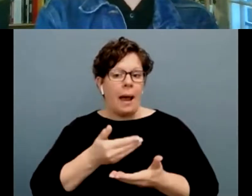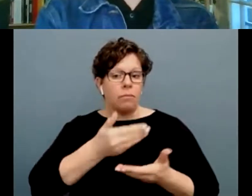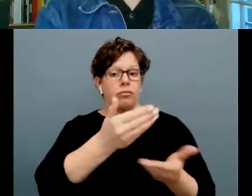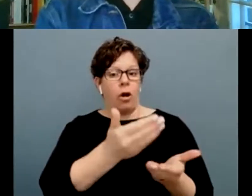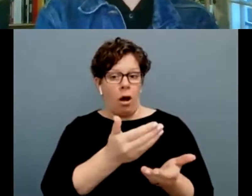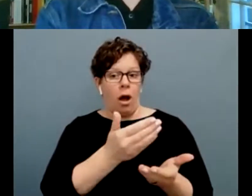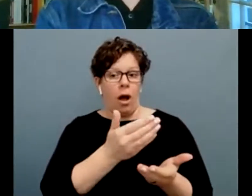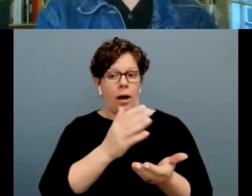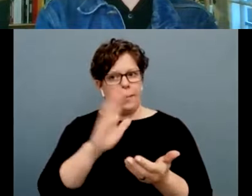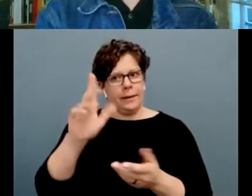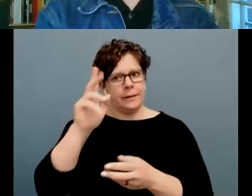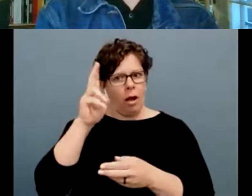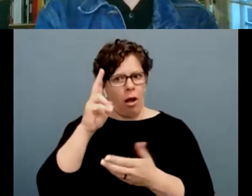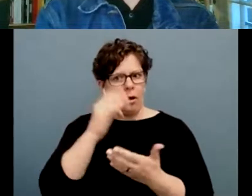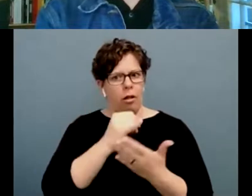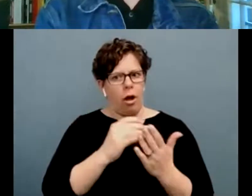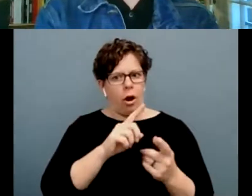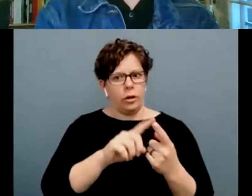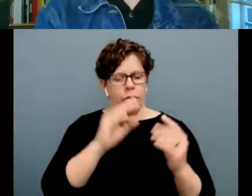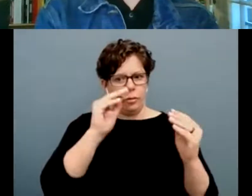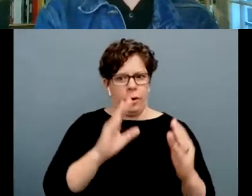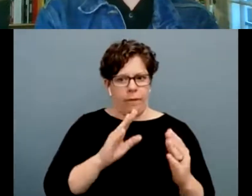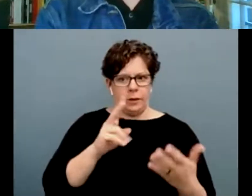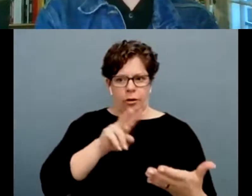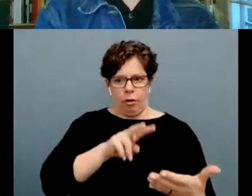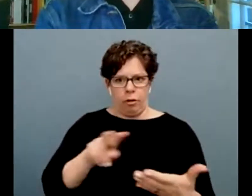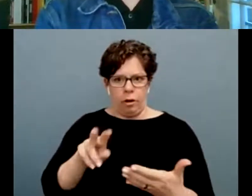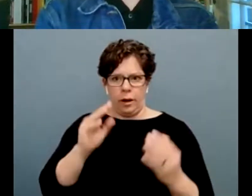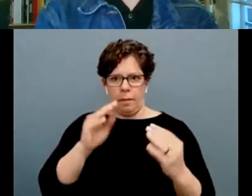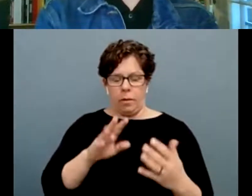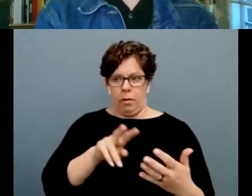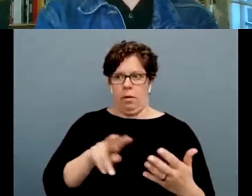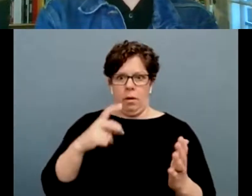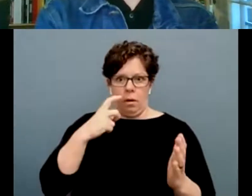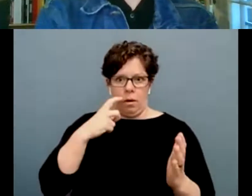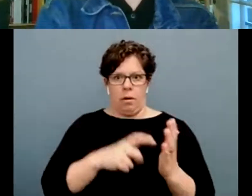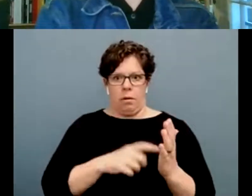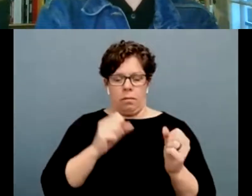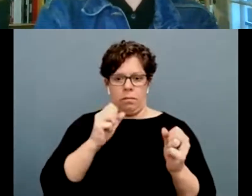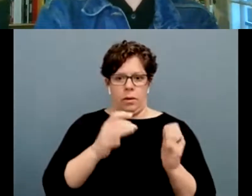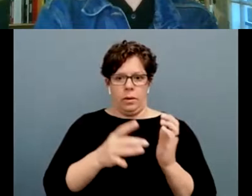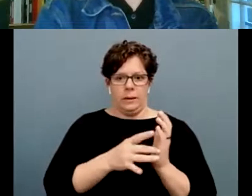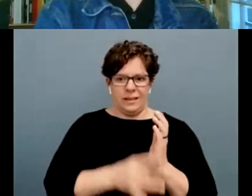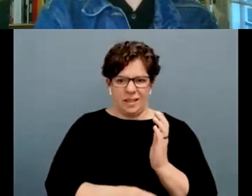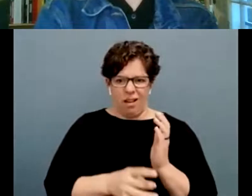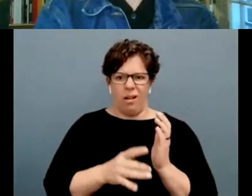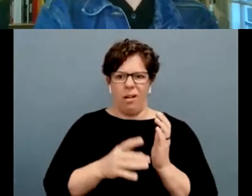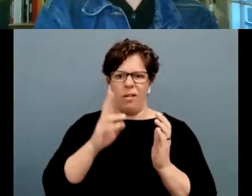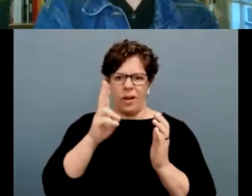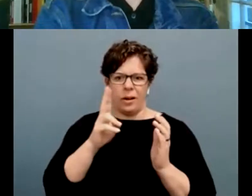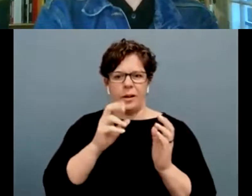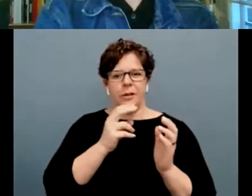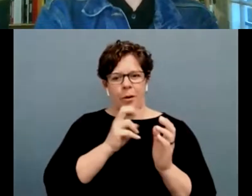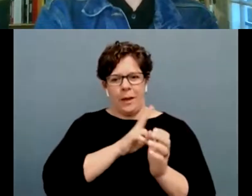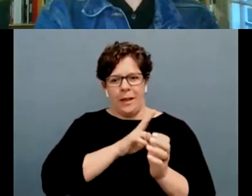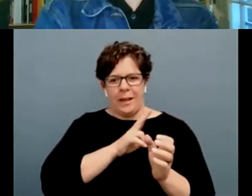him to show a professor. And this professor recognized the incredible skill. And so he joined